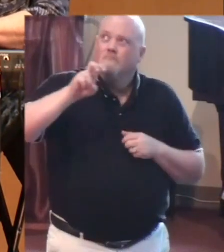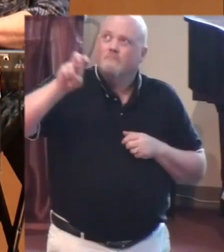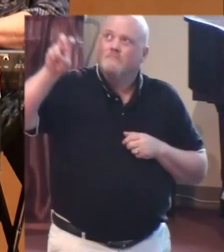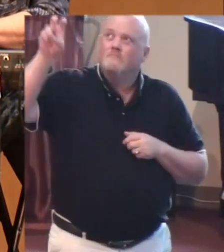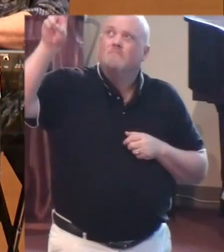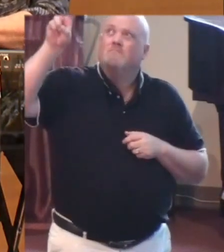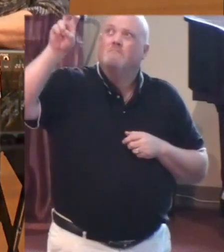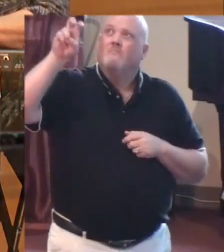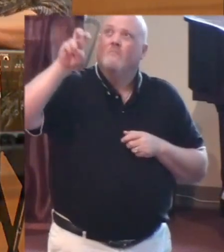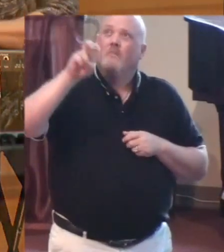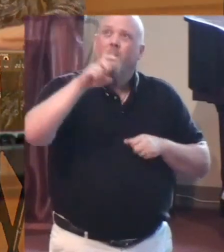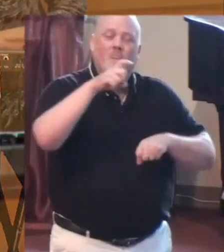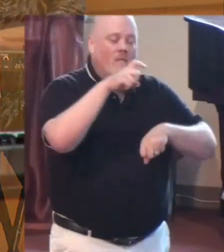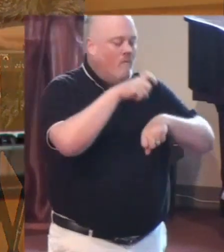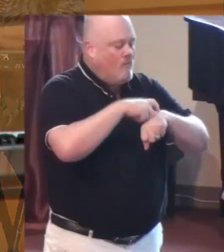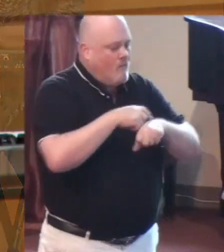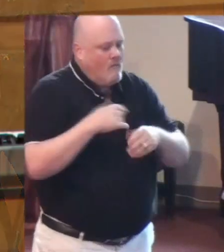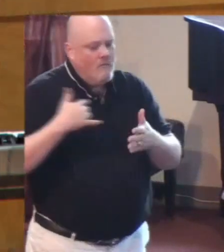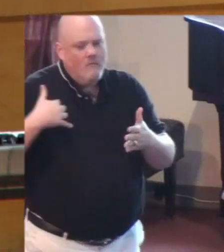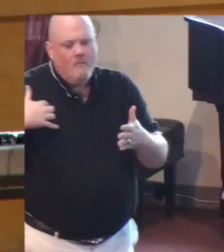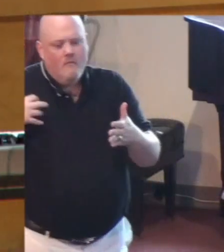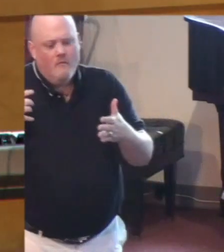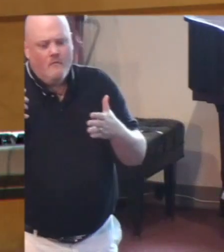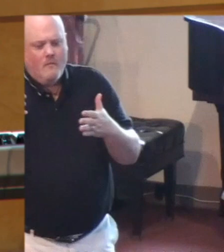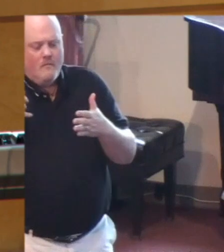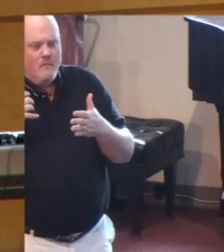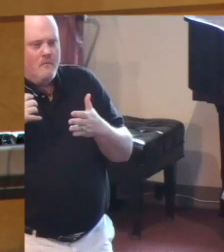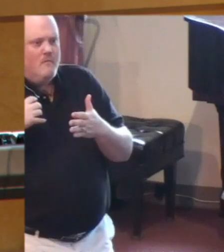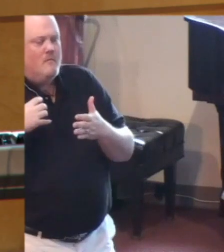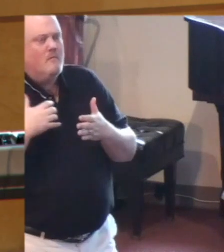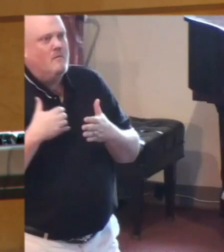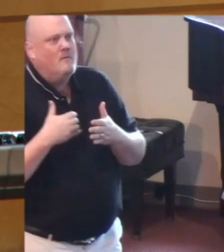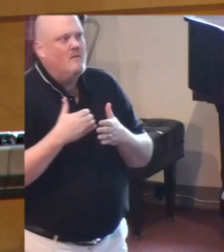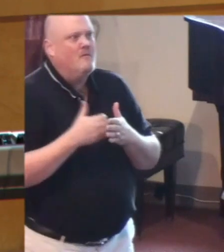when her time here is through.